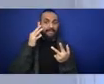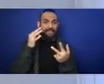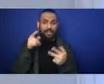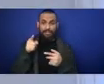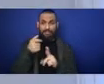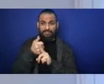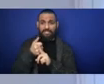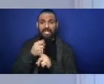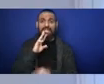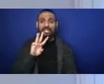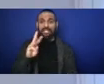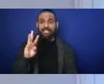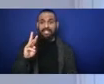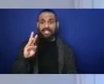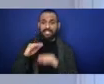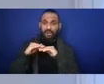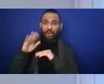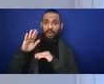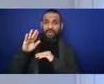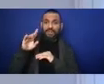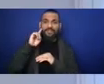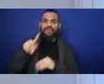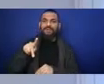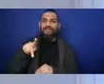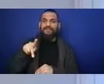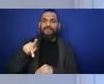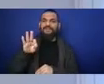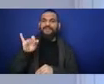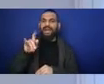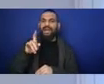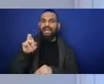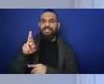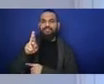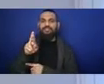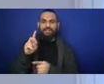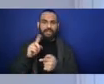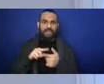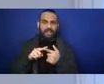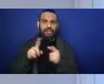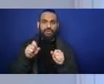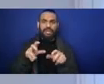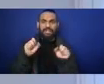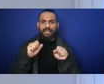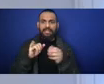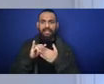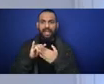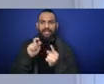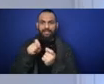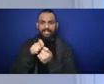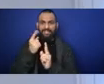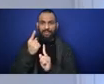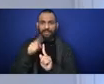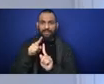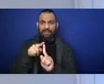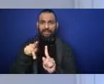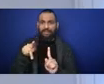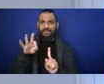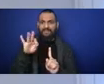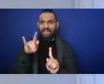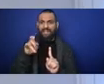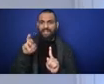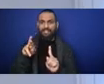but currently, when you look at the Moderna, the Pfizer, and the Johnson and Johnson,